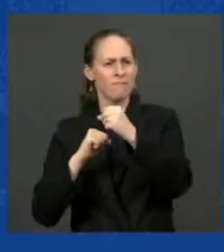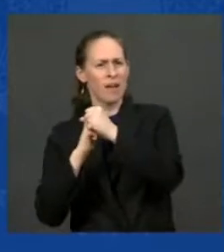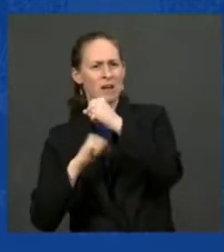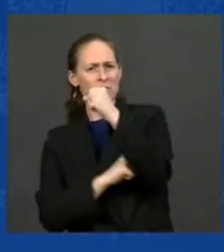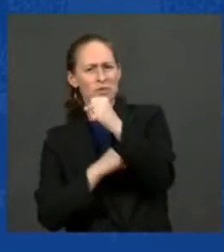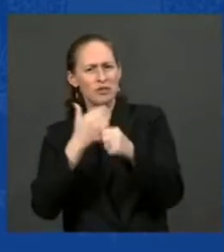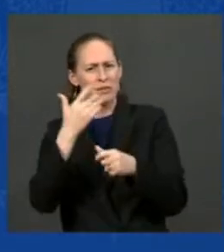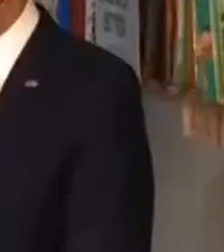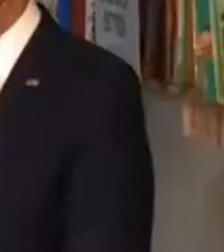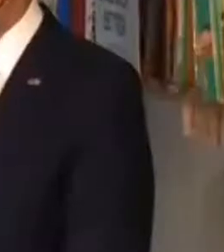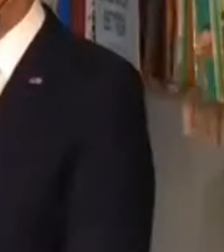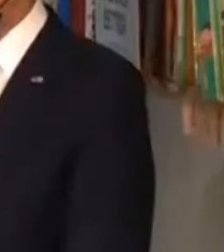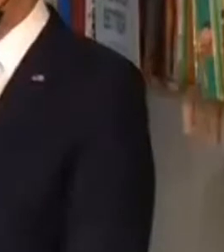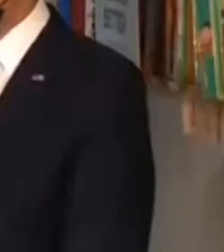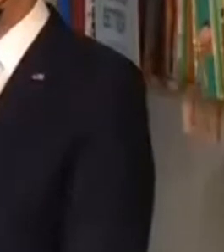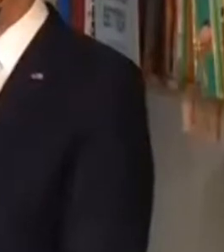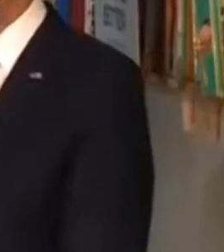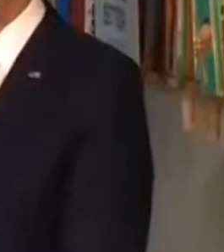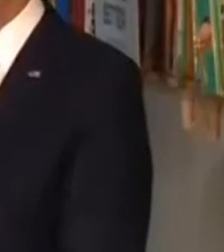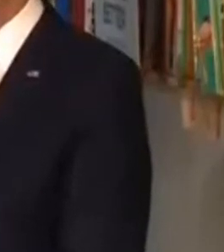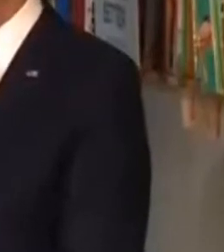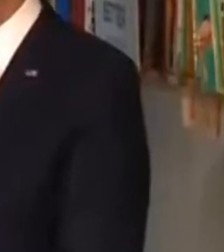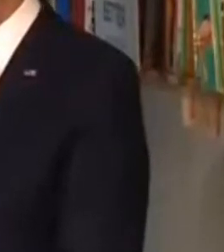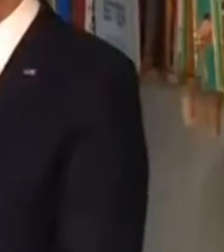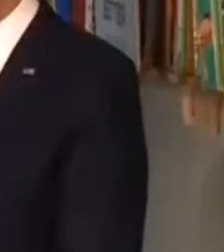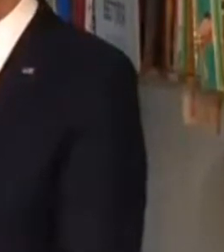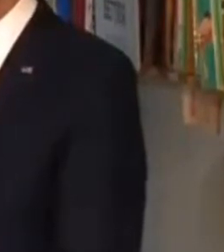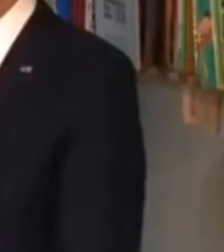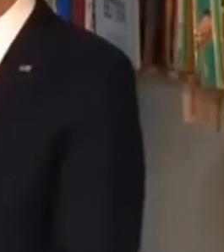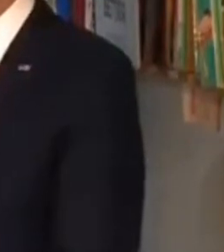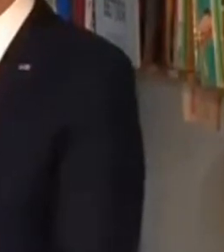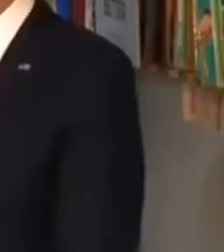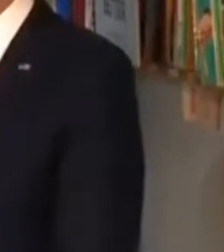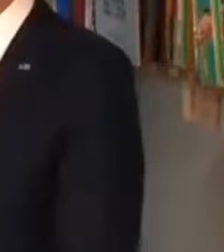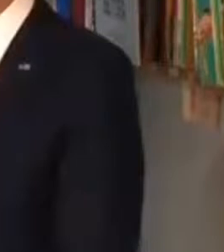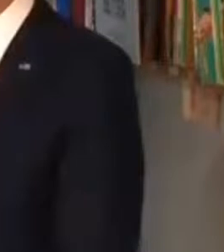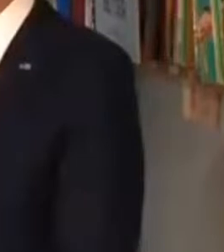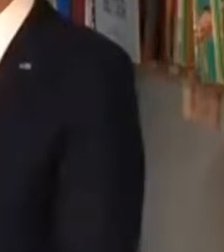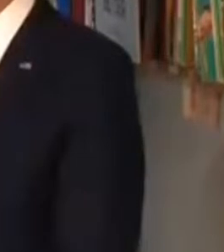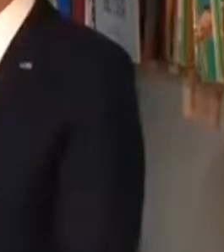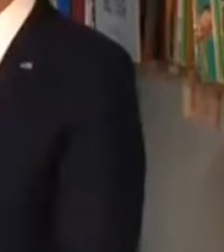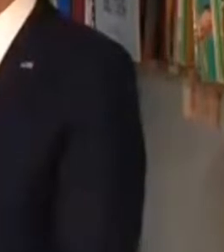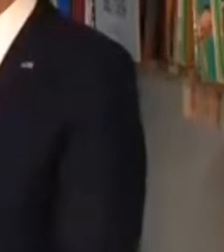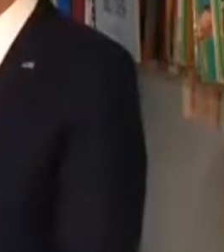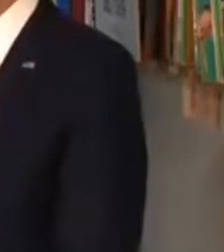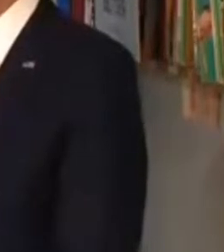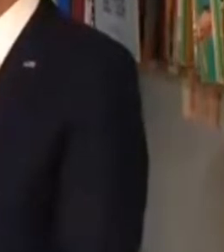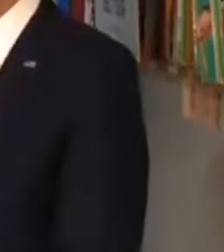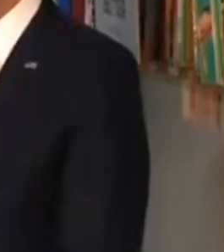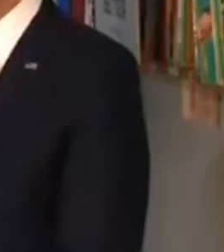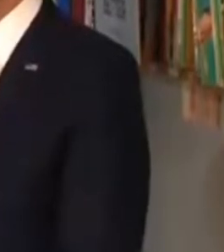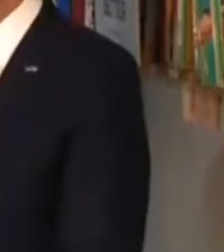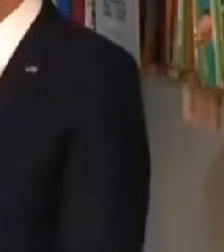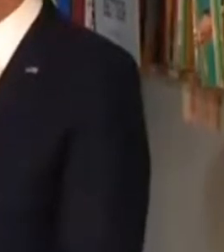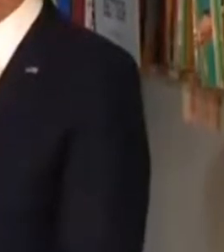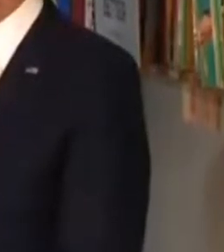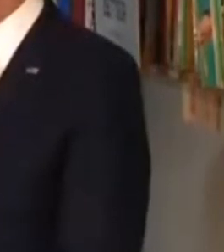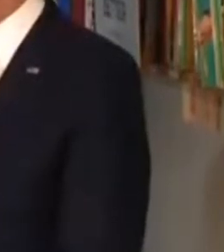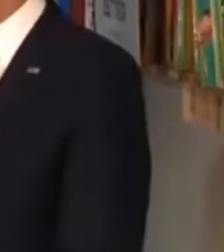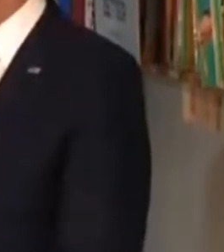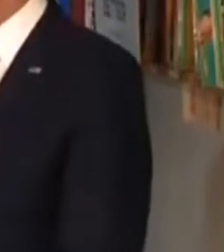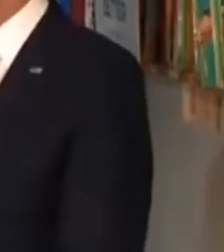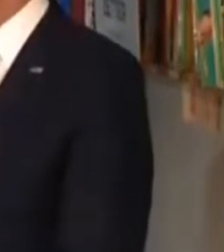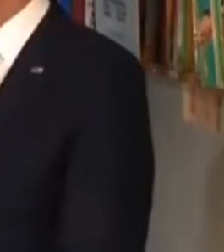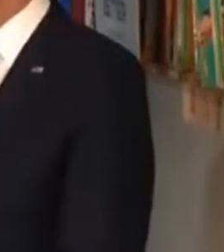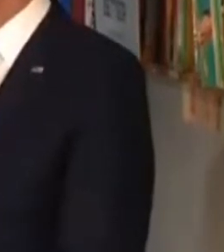executive function, and language skills. And now, Mr. President, on behalf of myself